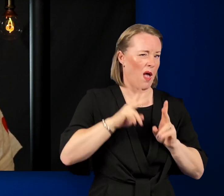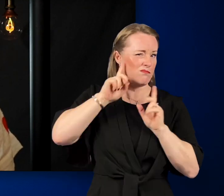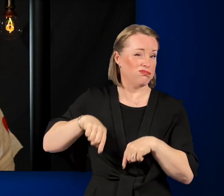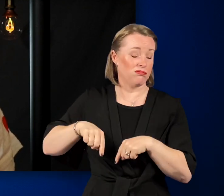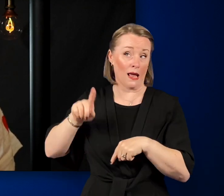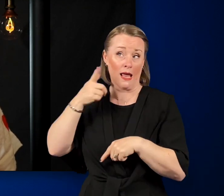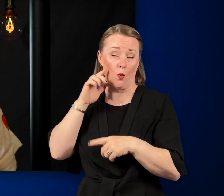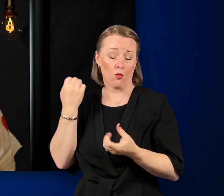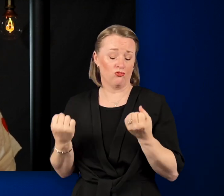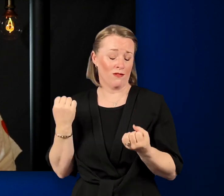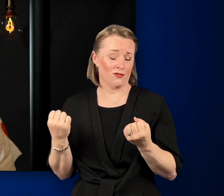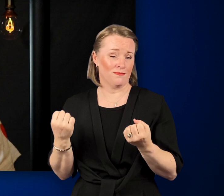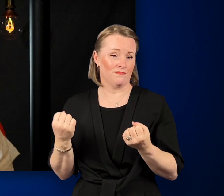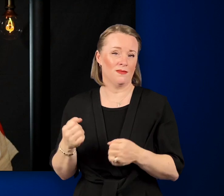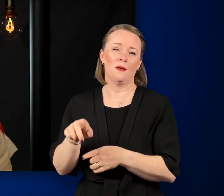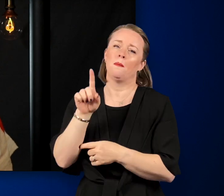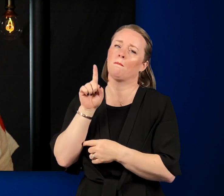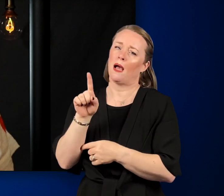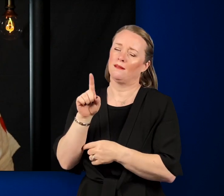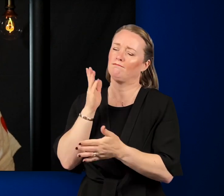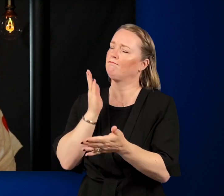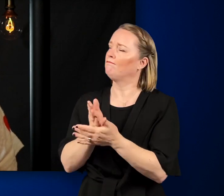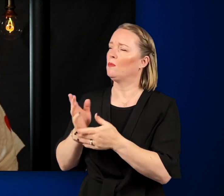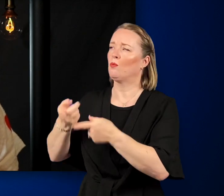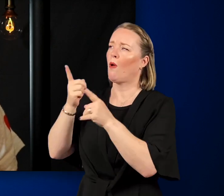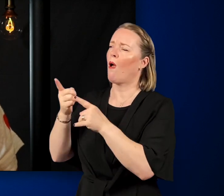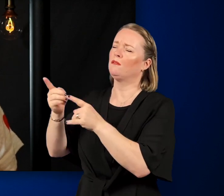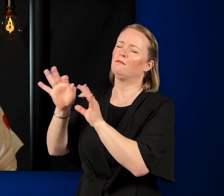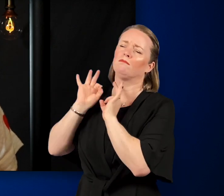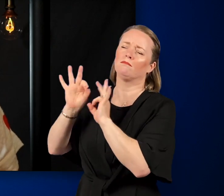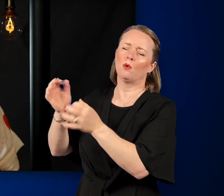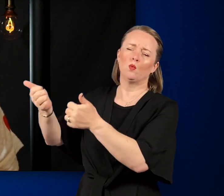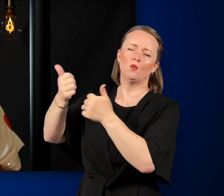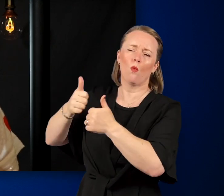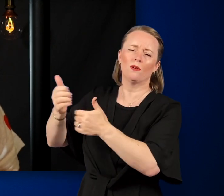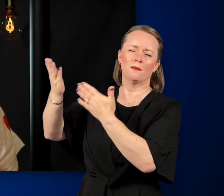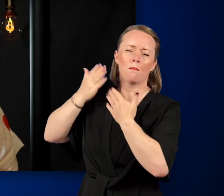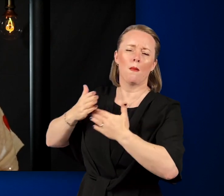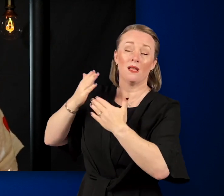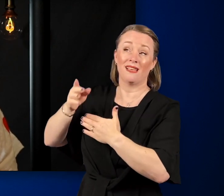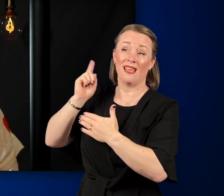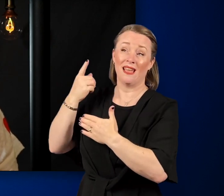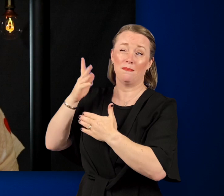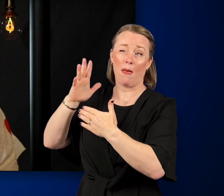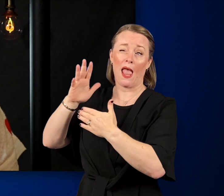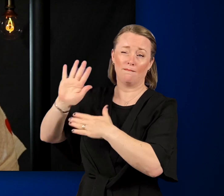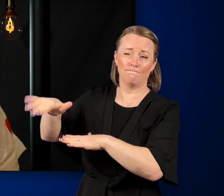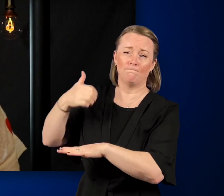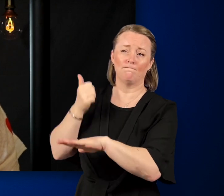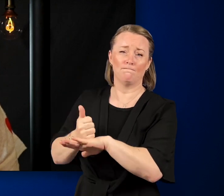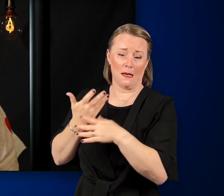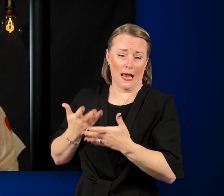that. But God, in his infinite goodness and mercy, has made provision for us right now to have so much